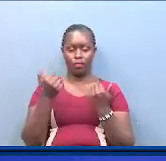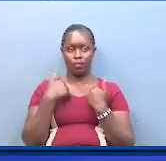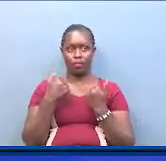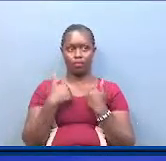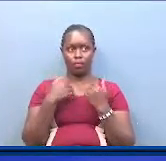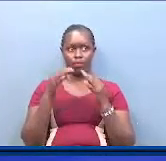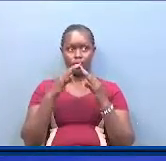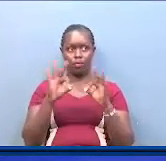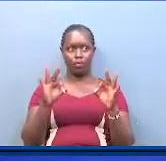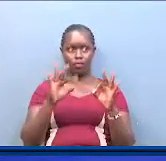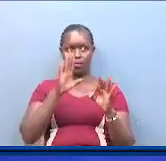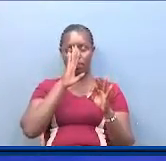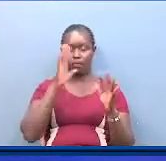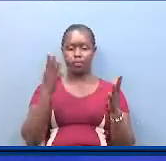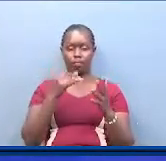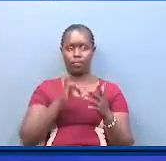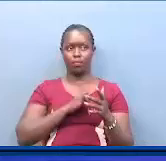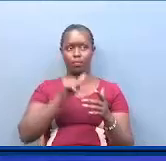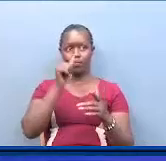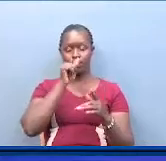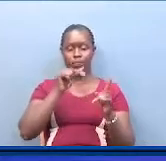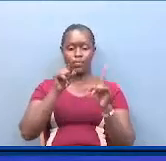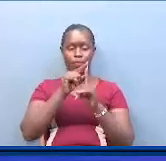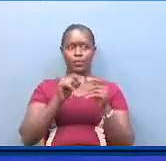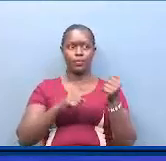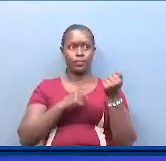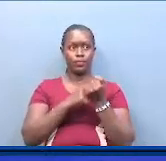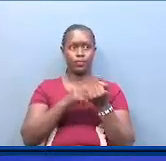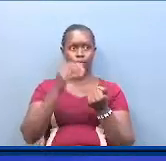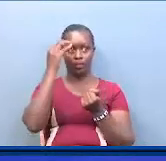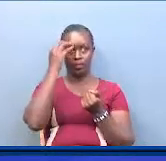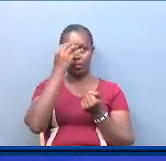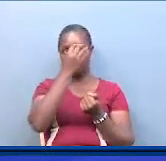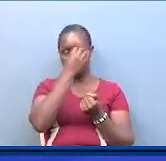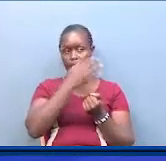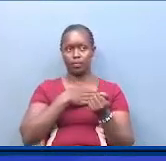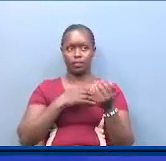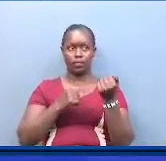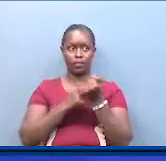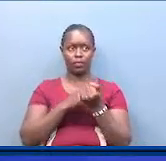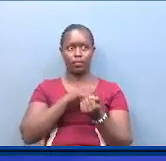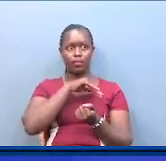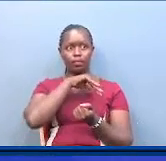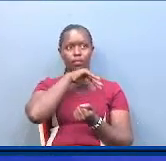have freedom to be where I want to be. And I support Martha Karua. I support,